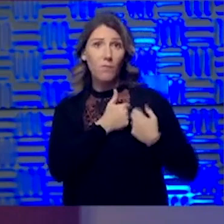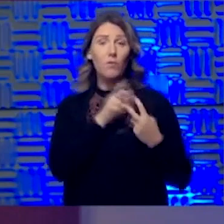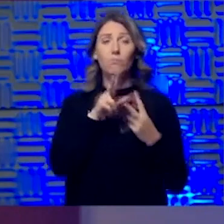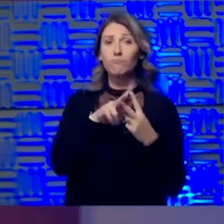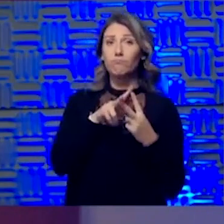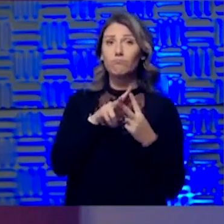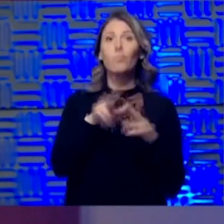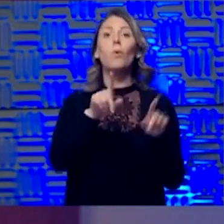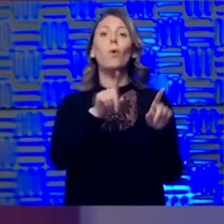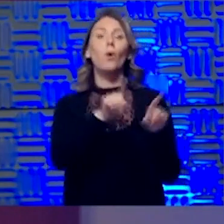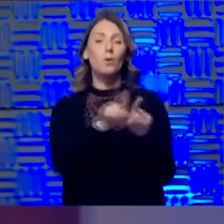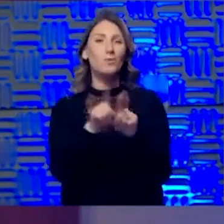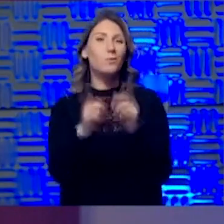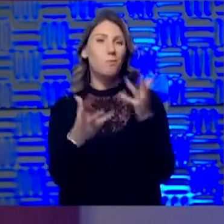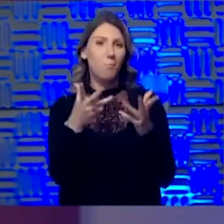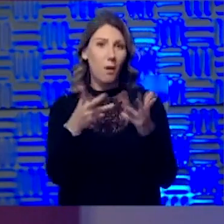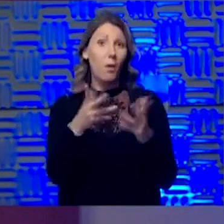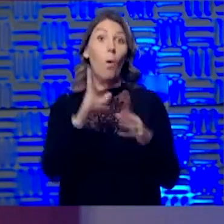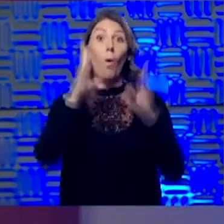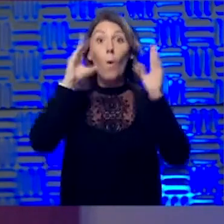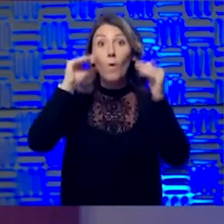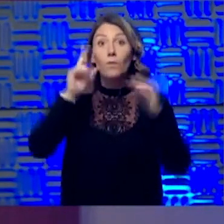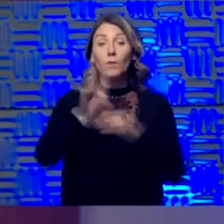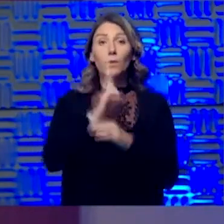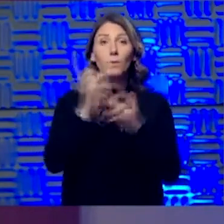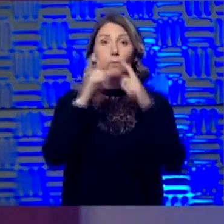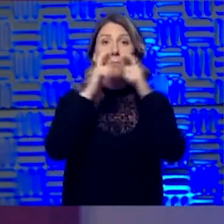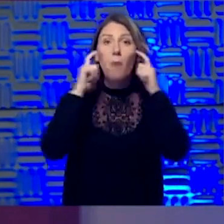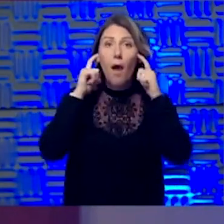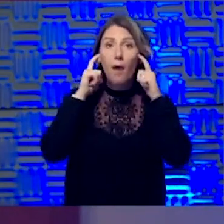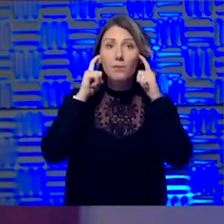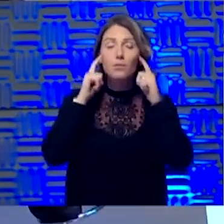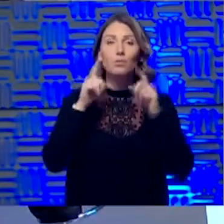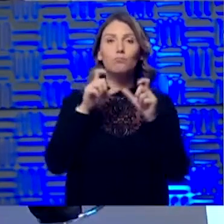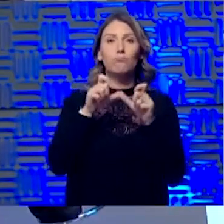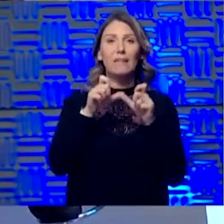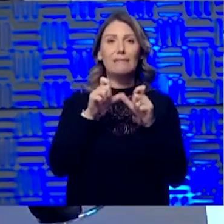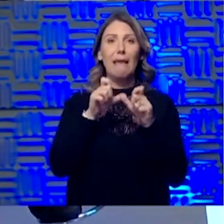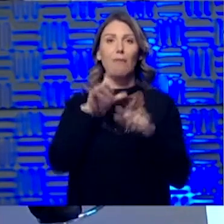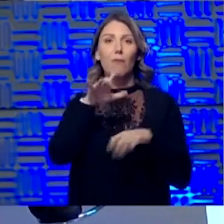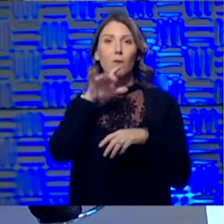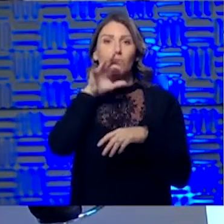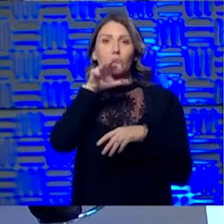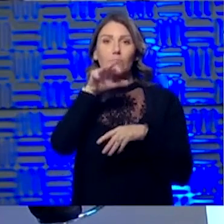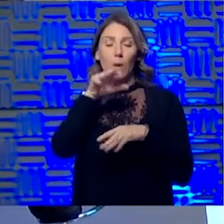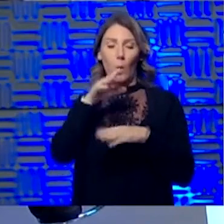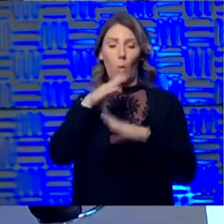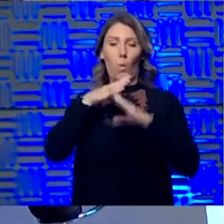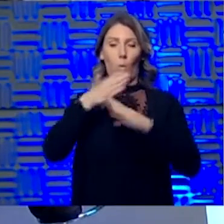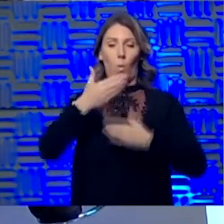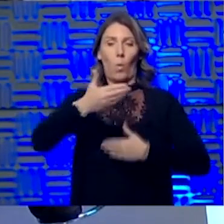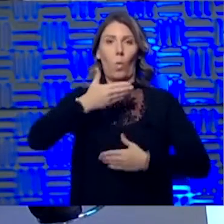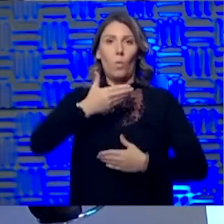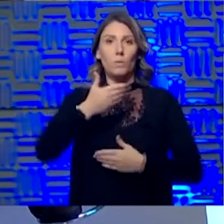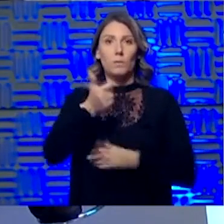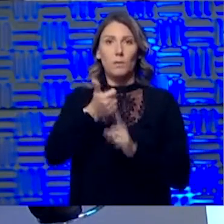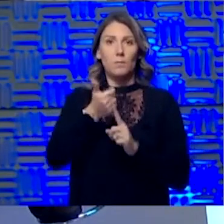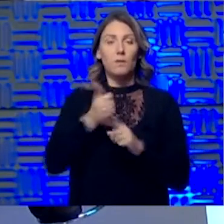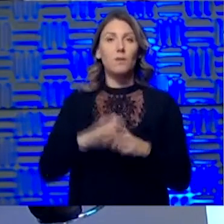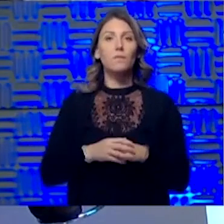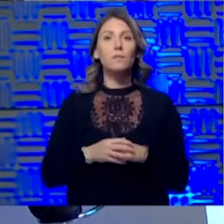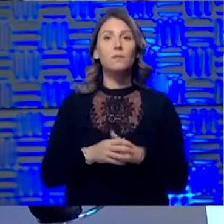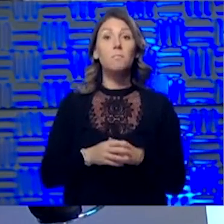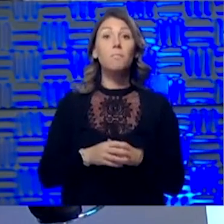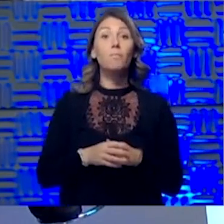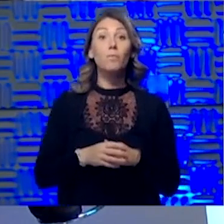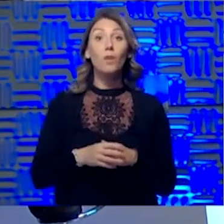a mask, again, to keep their droplets closer to them. But absolutely, you can do it safely. Yeah, you know, it